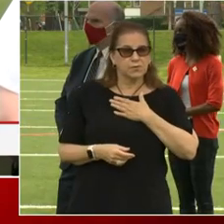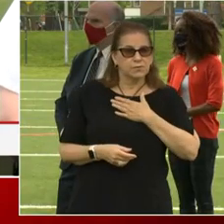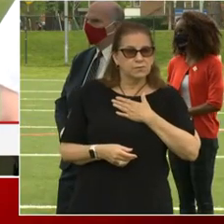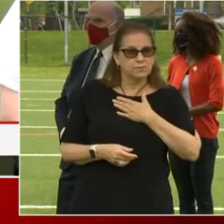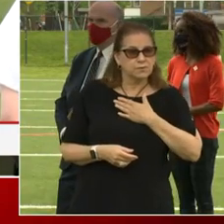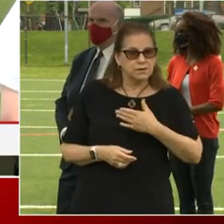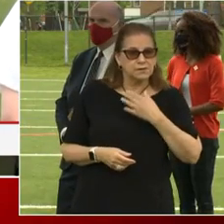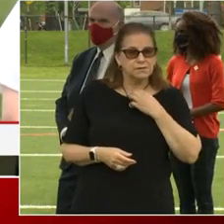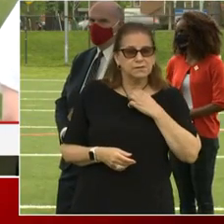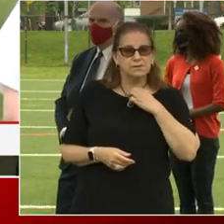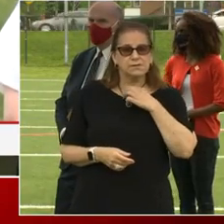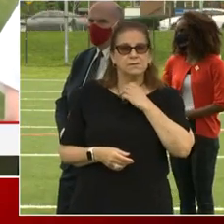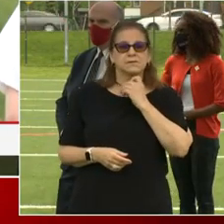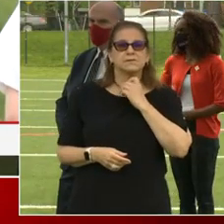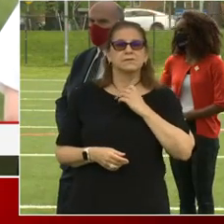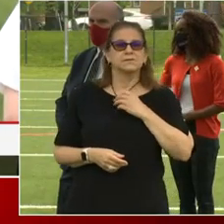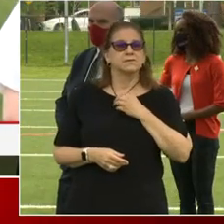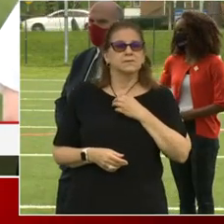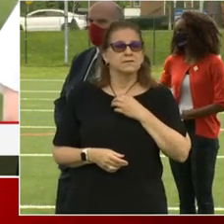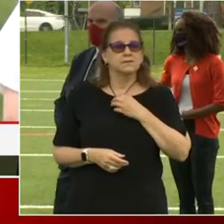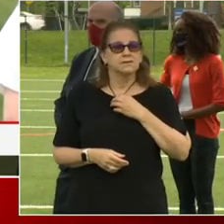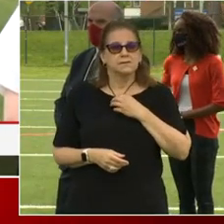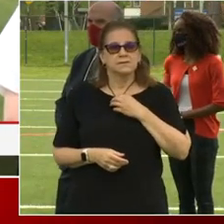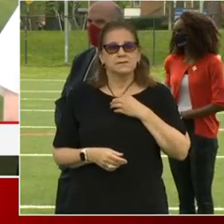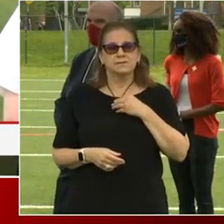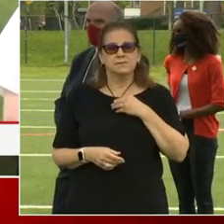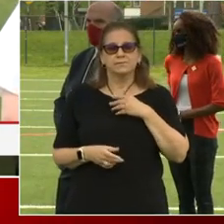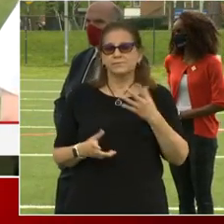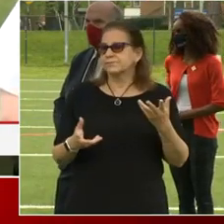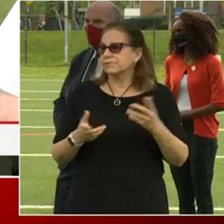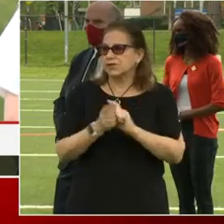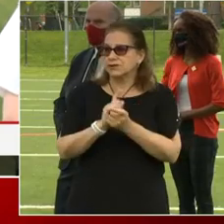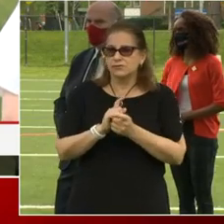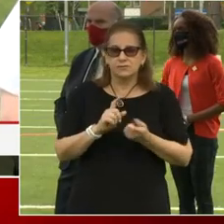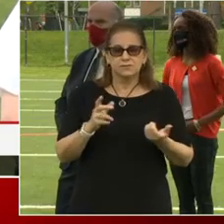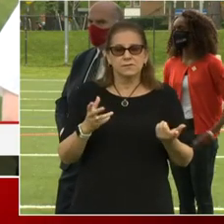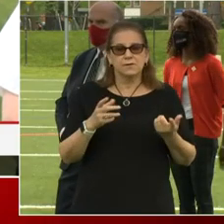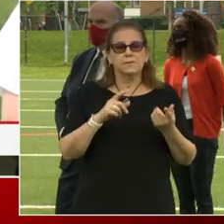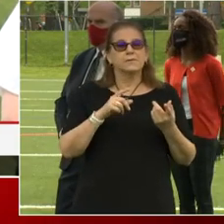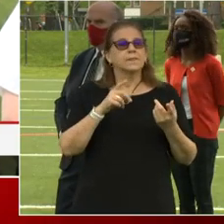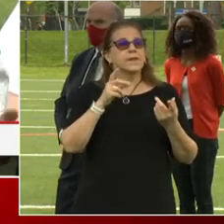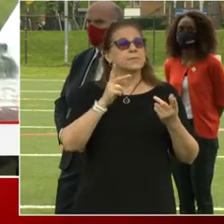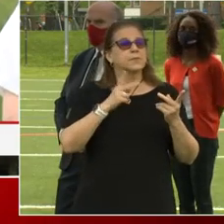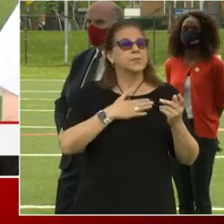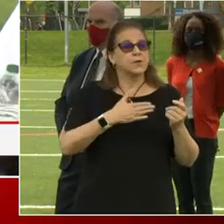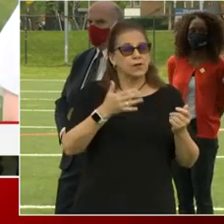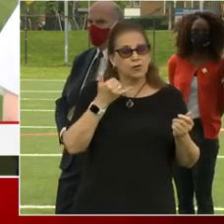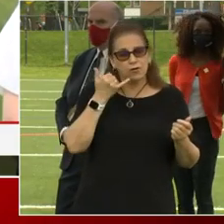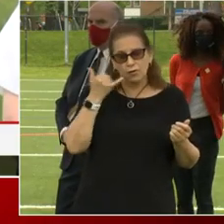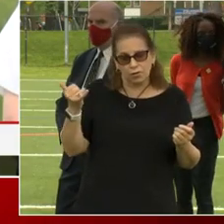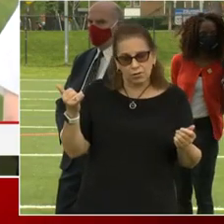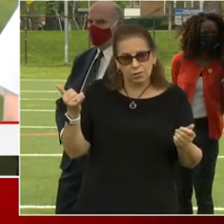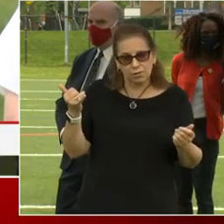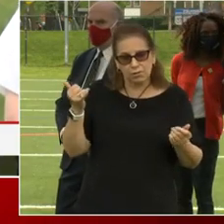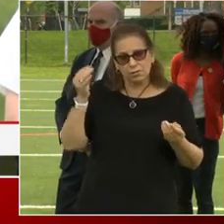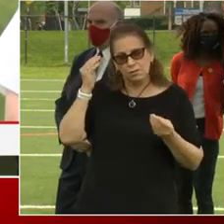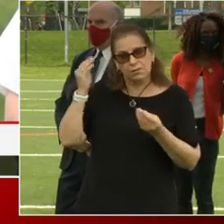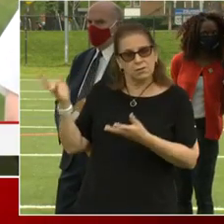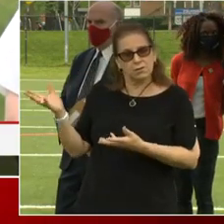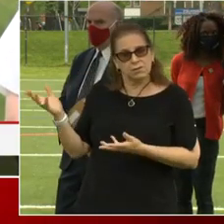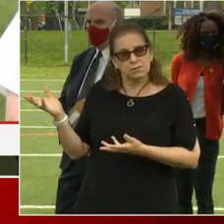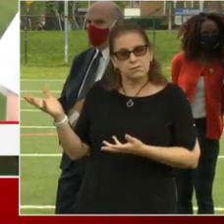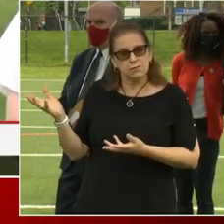who are engaged in this type of behavior, is beyond me. Again, phones should be ringing off the hook when these things happen. The mayor mentioned a little